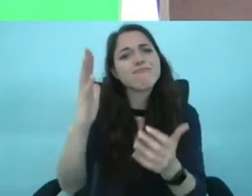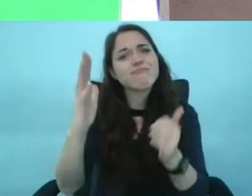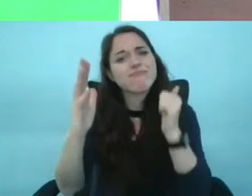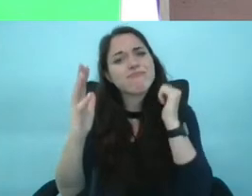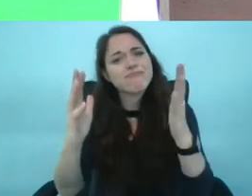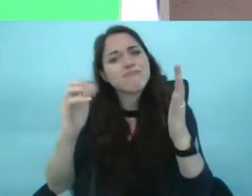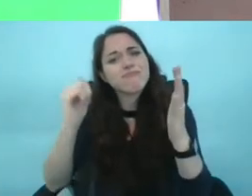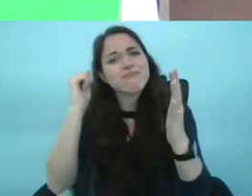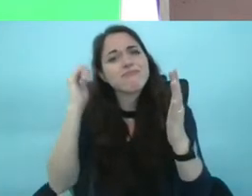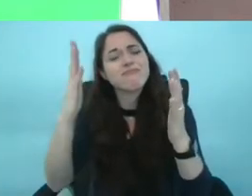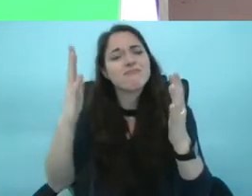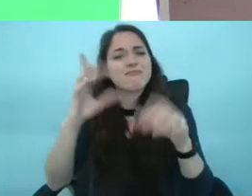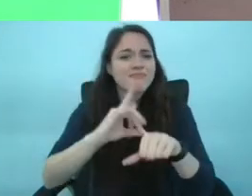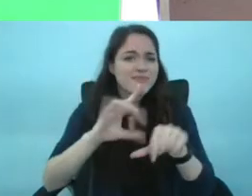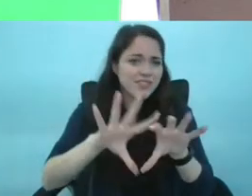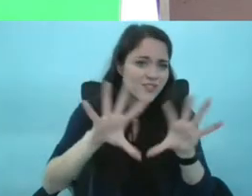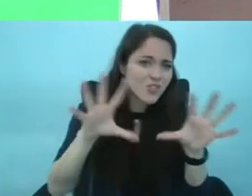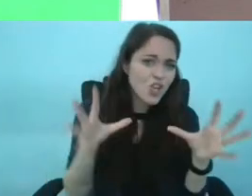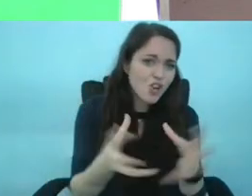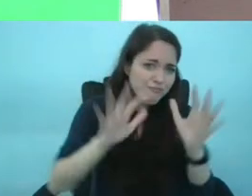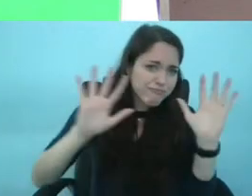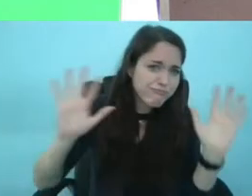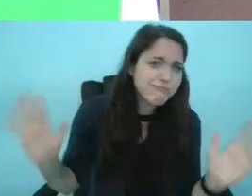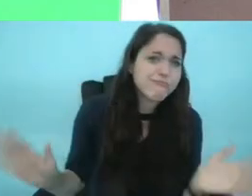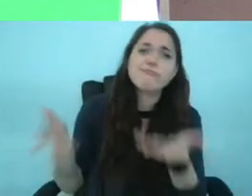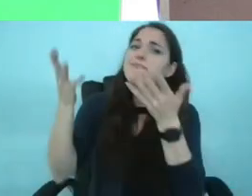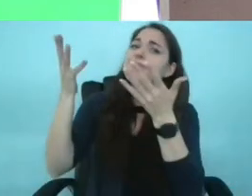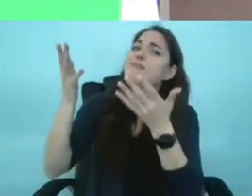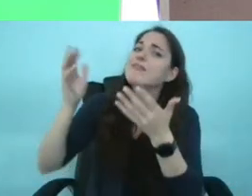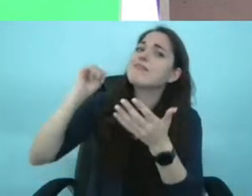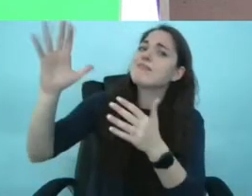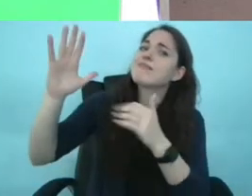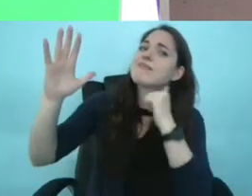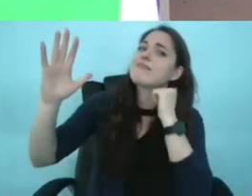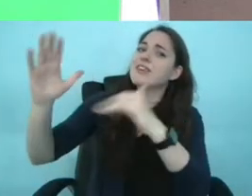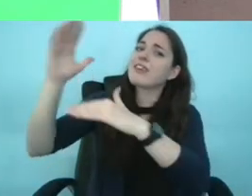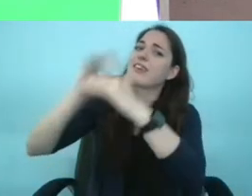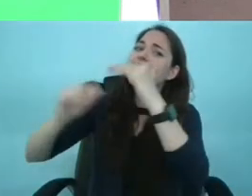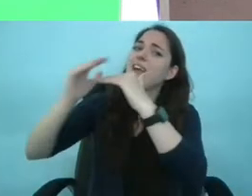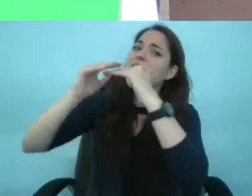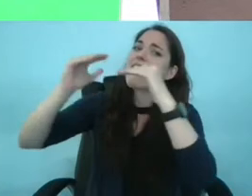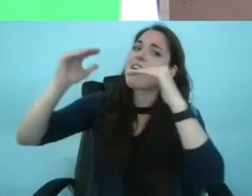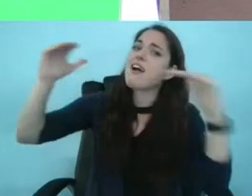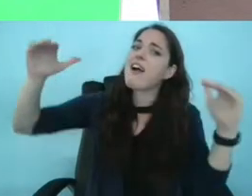and heaven ring, ring with the